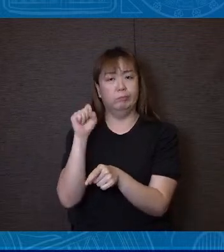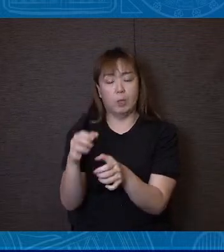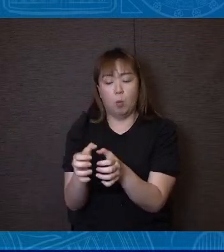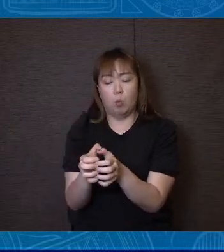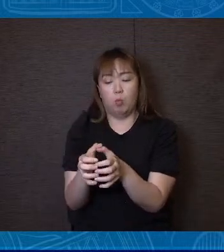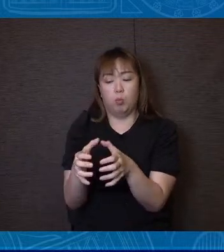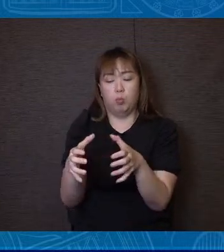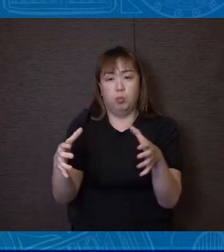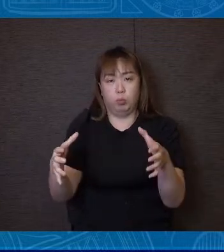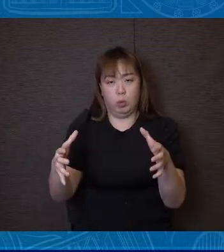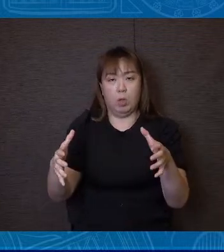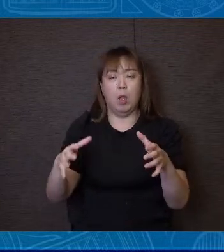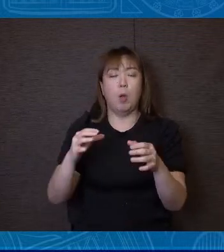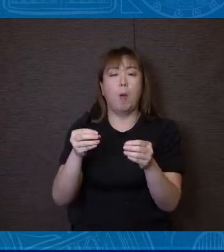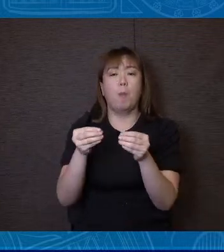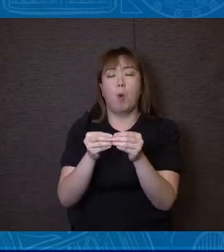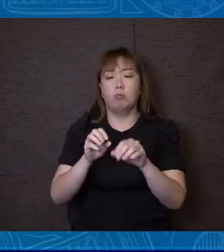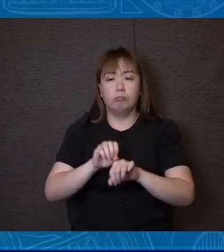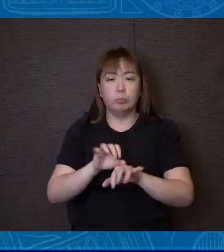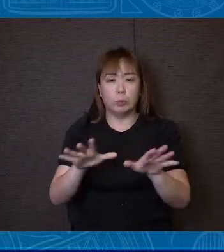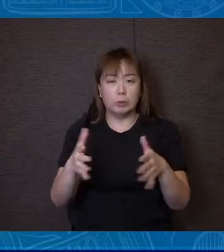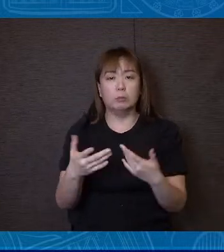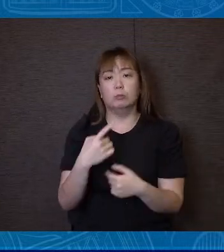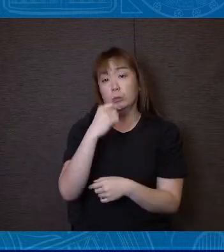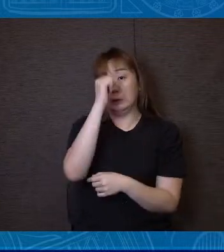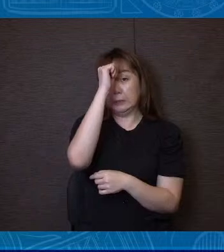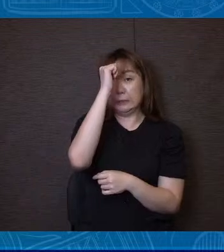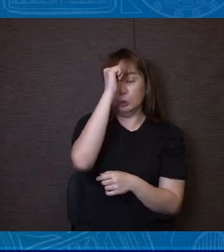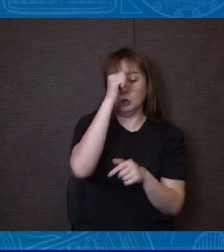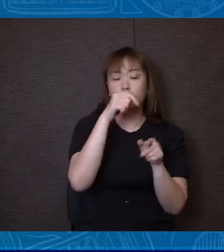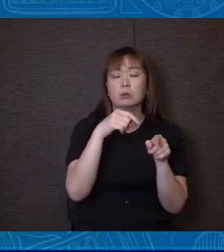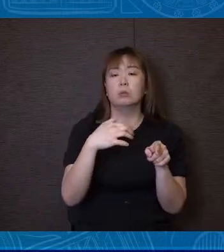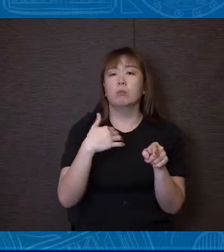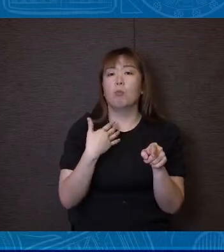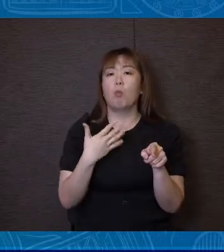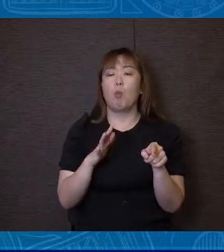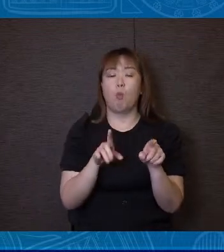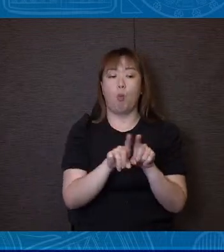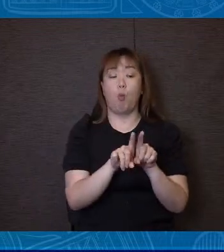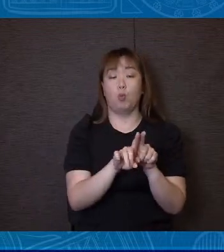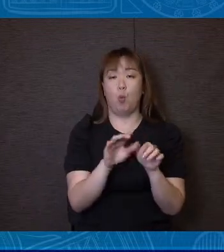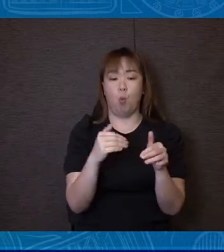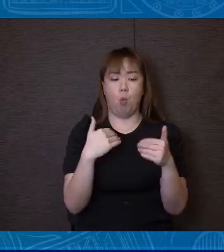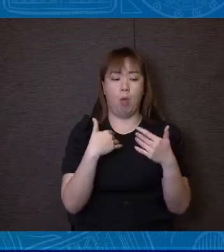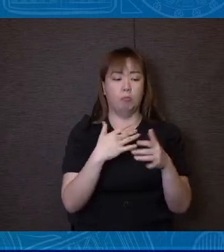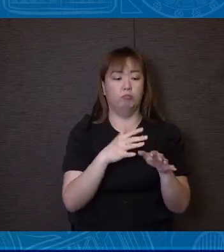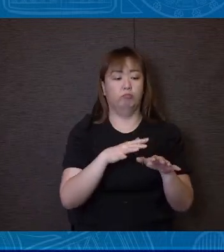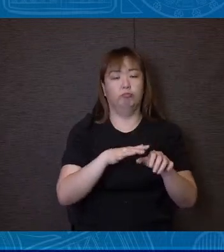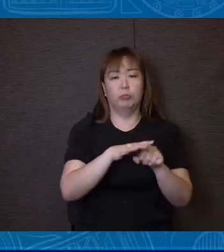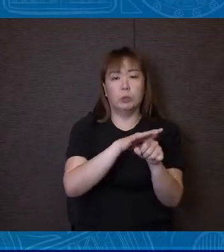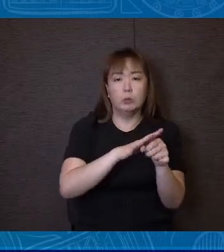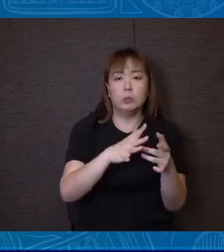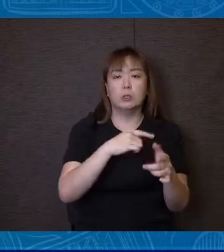of settings. We also see in India, where it's been implemented in a number of regions across China, the Republic of